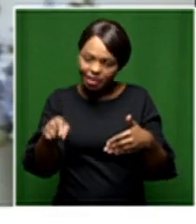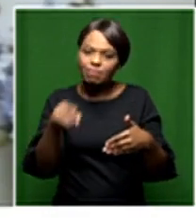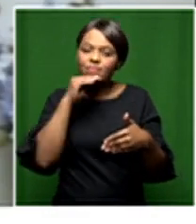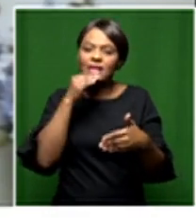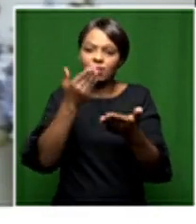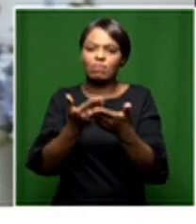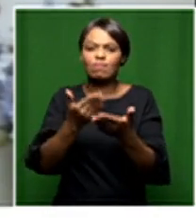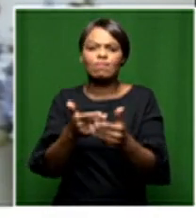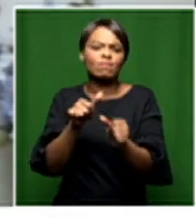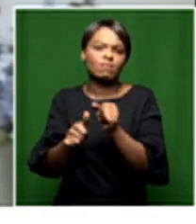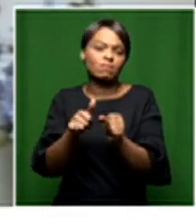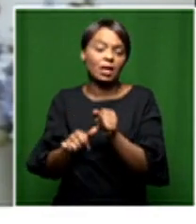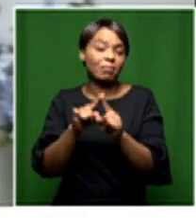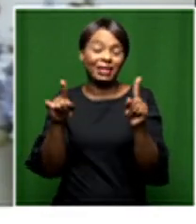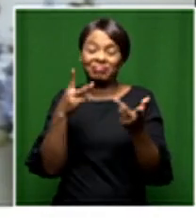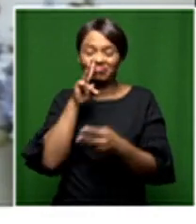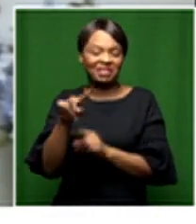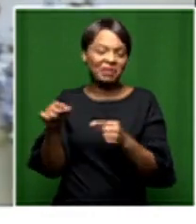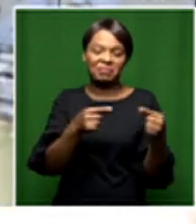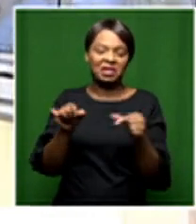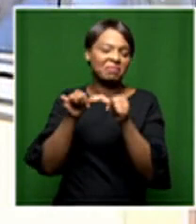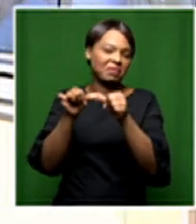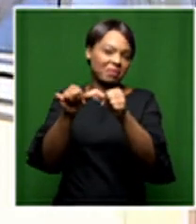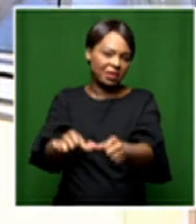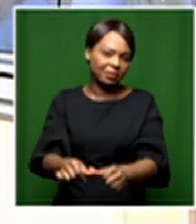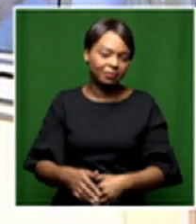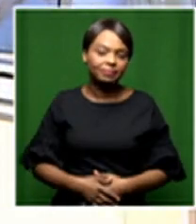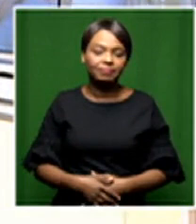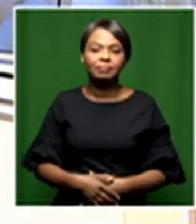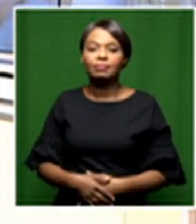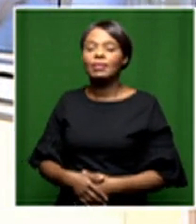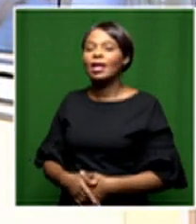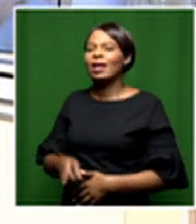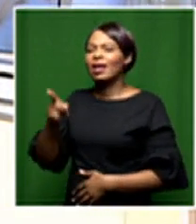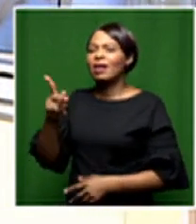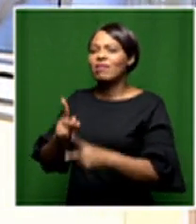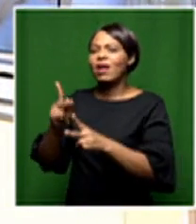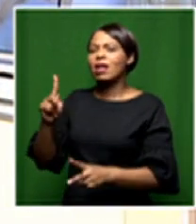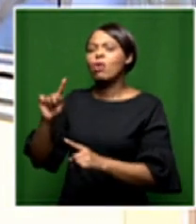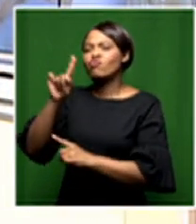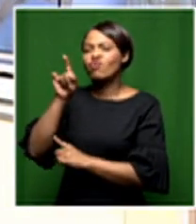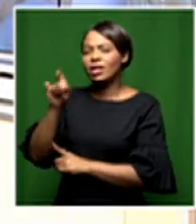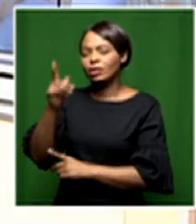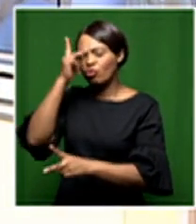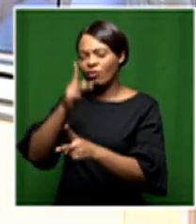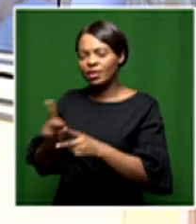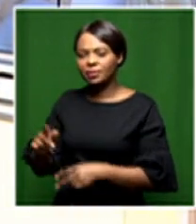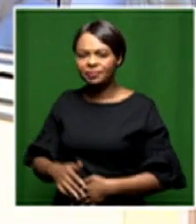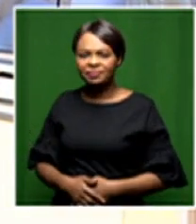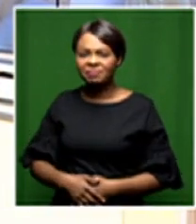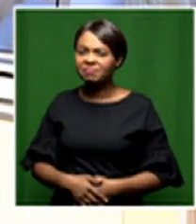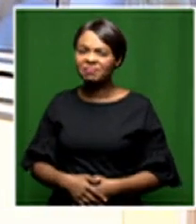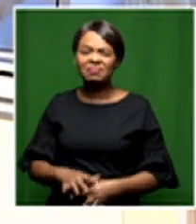up like a lead balloon. And just a final question, Prof, with all of this playing out, what does it mean?